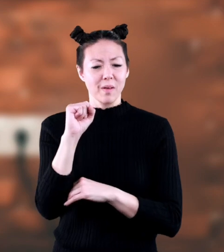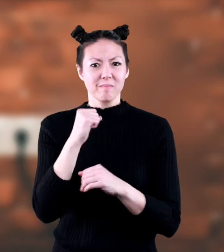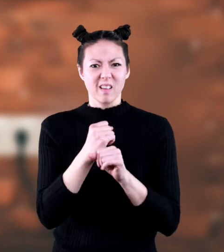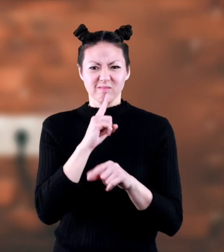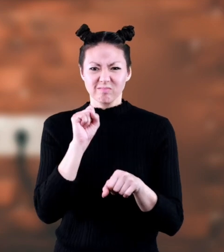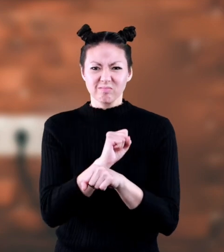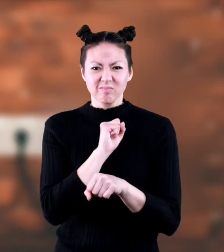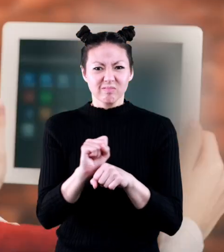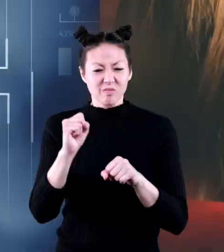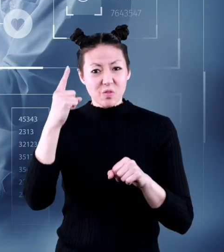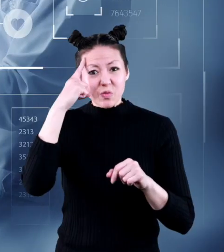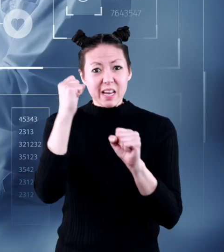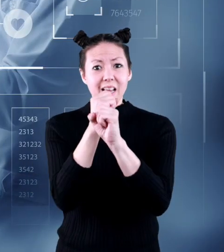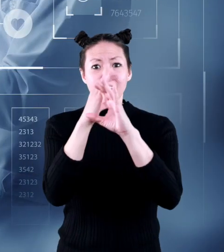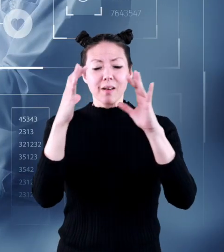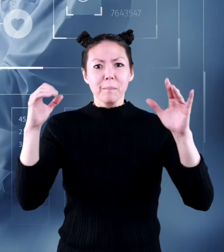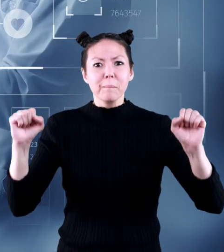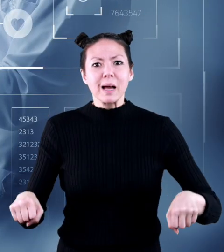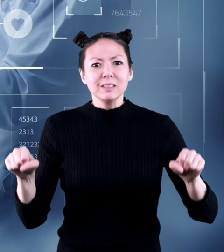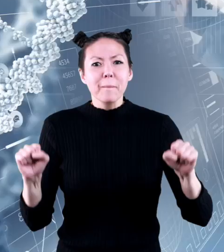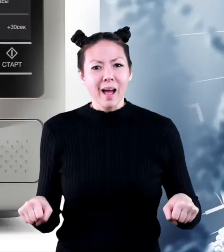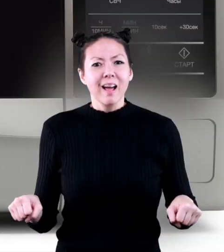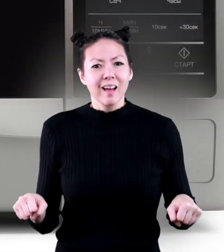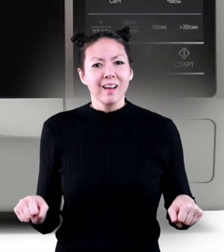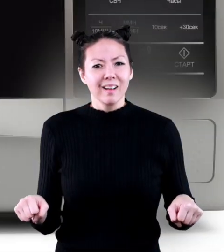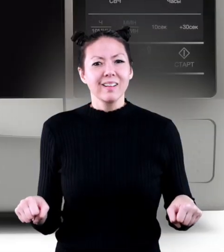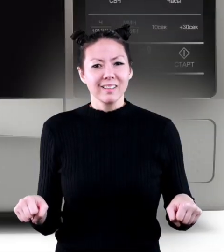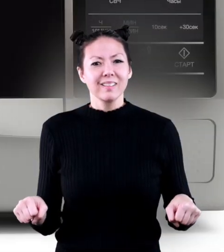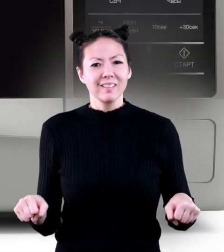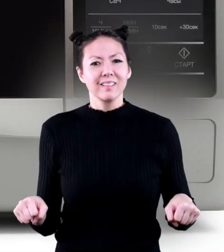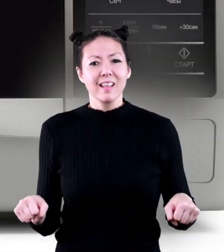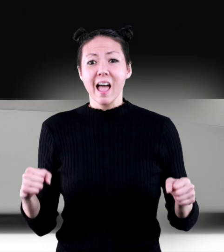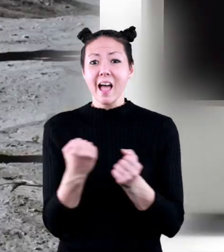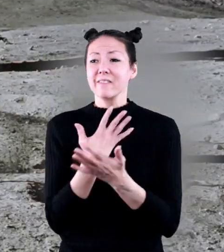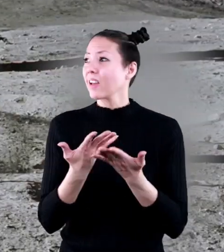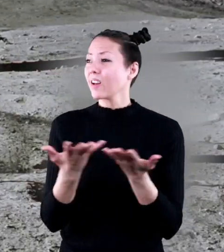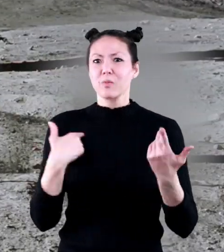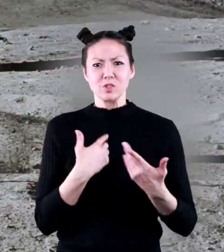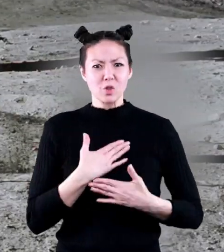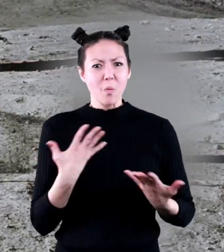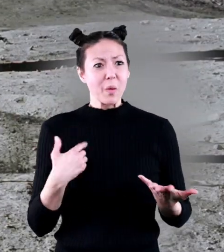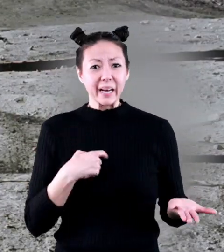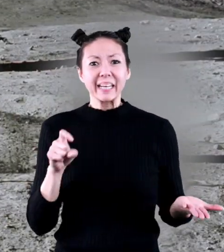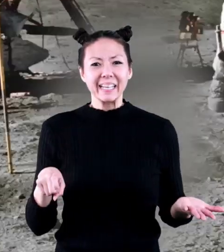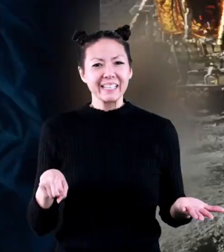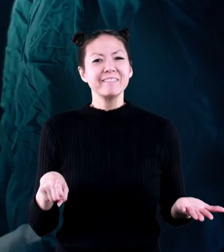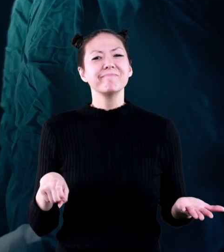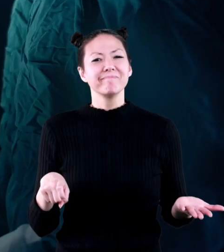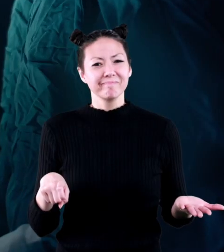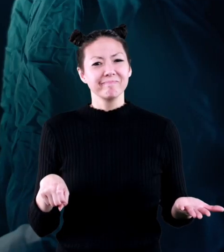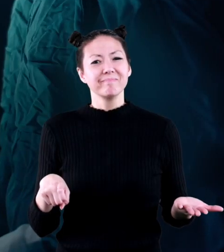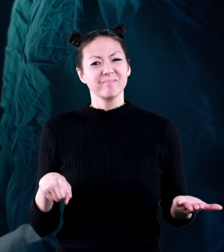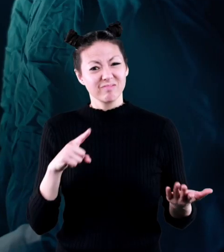made real the dreams of what was and is possible. Today, everything we enjoy and need came